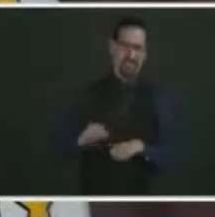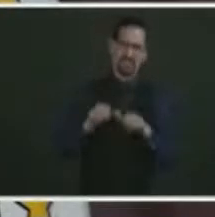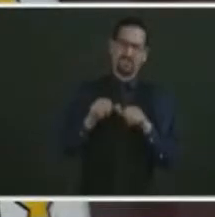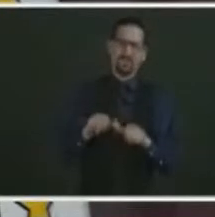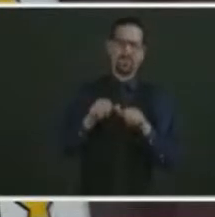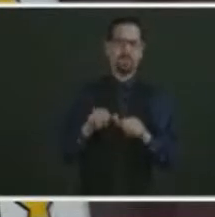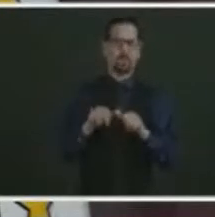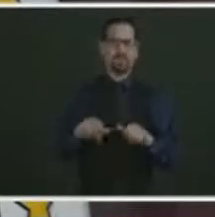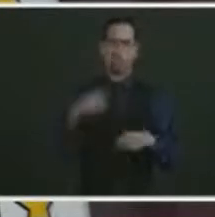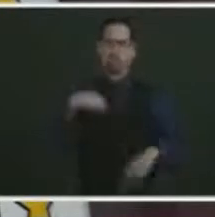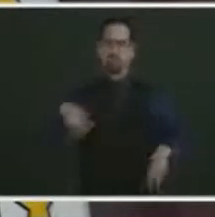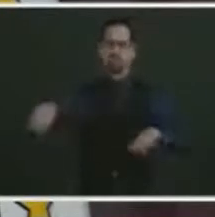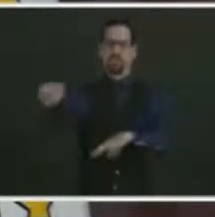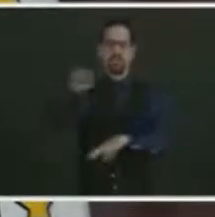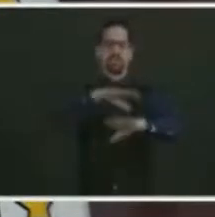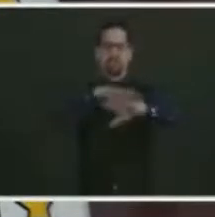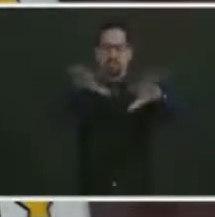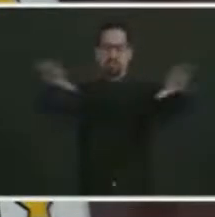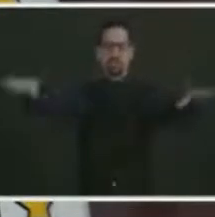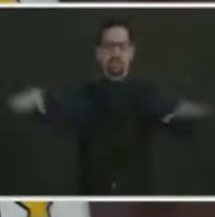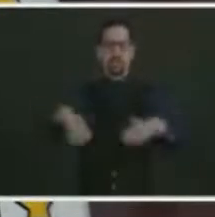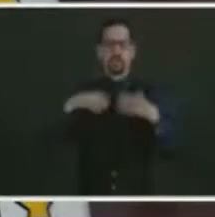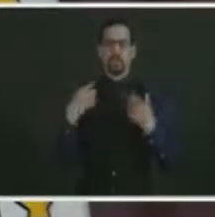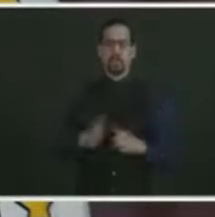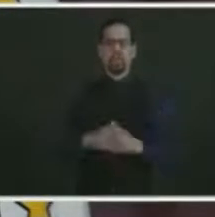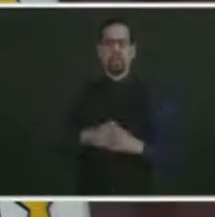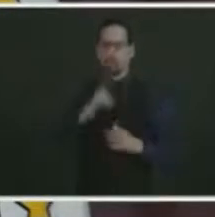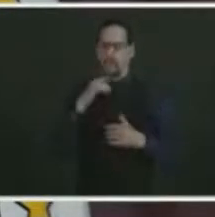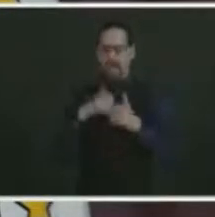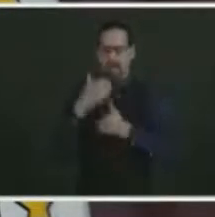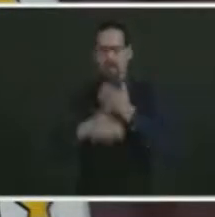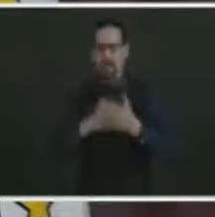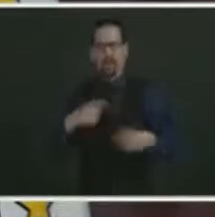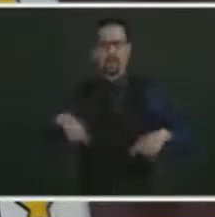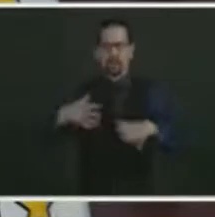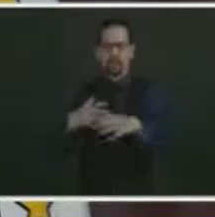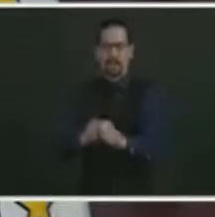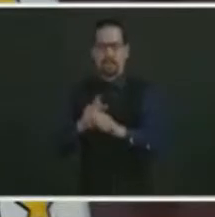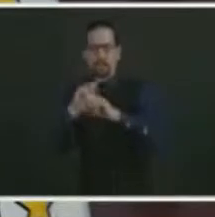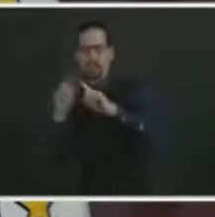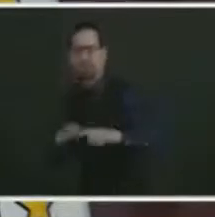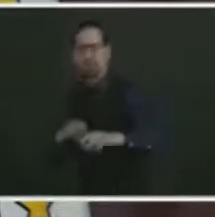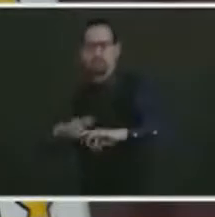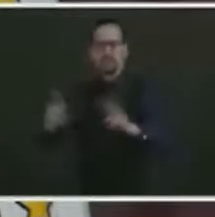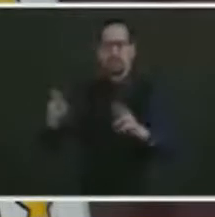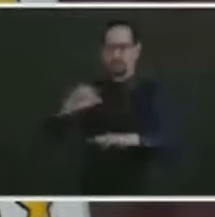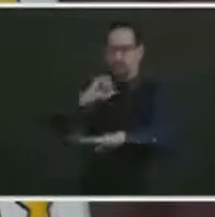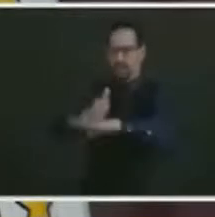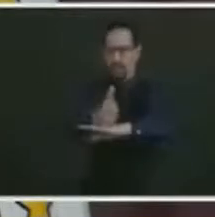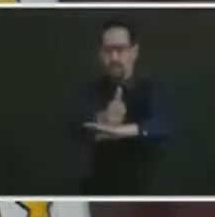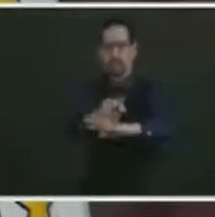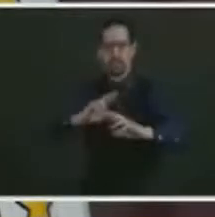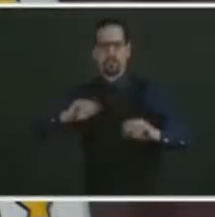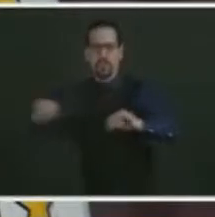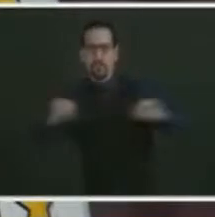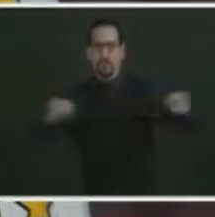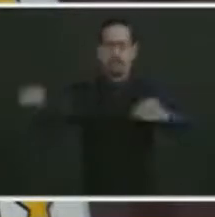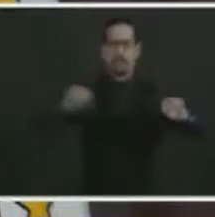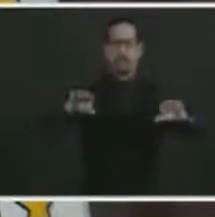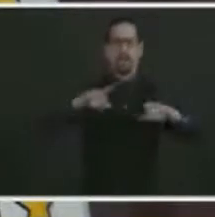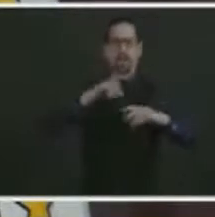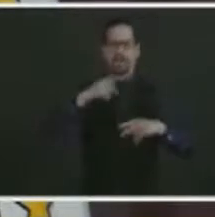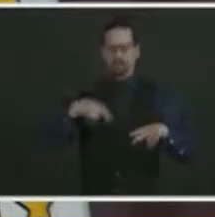observing the speed with which they were activated, the professionalism with which they